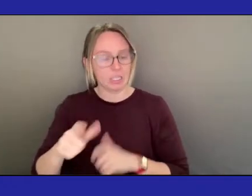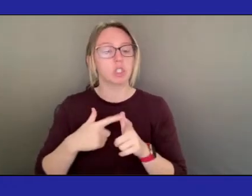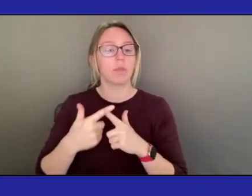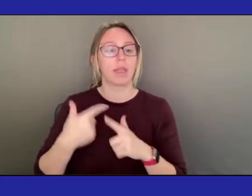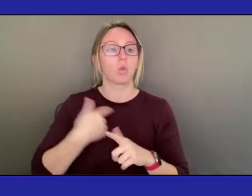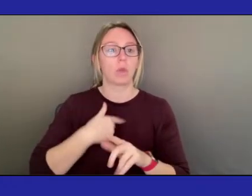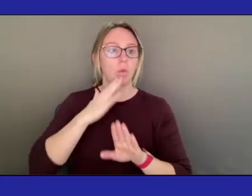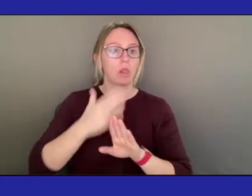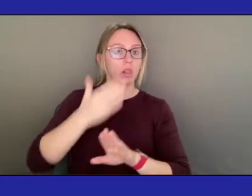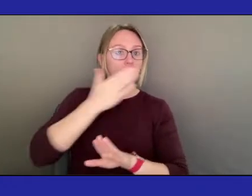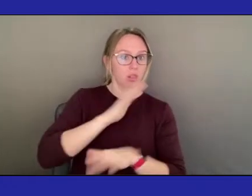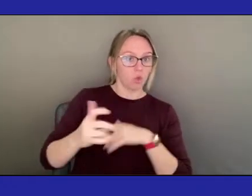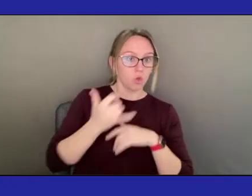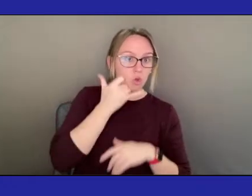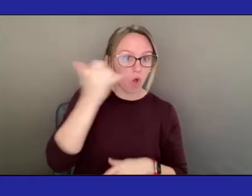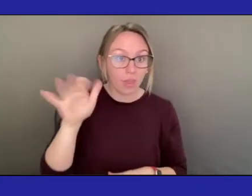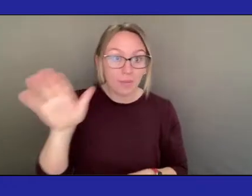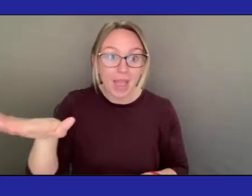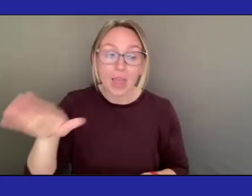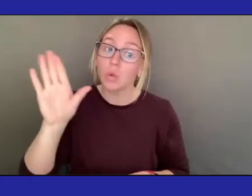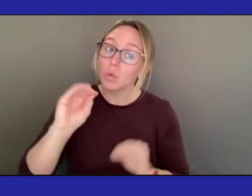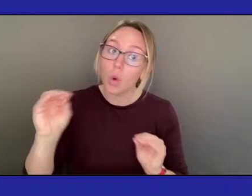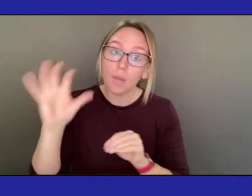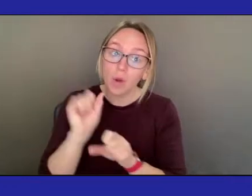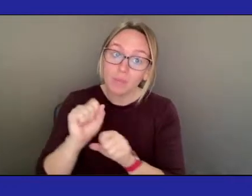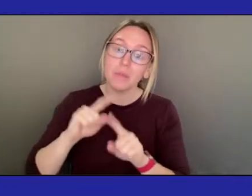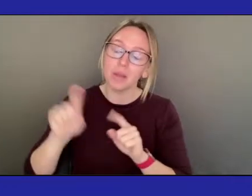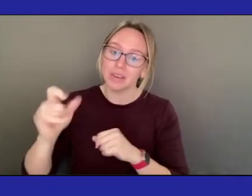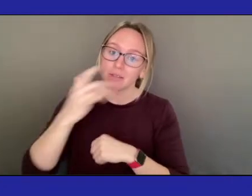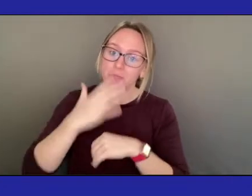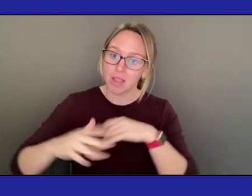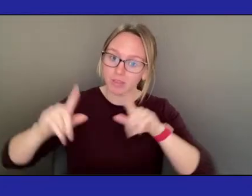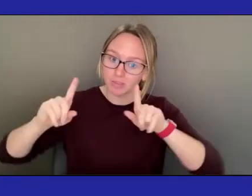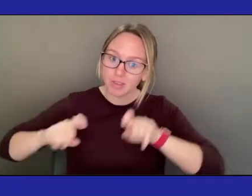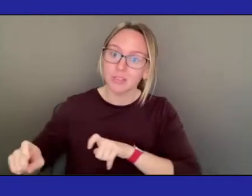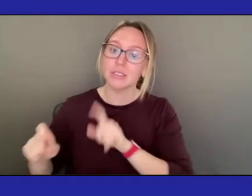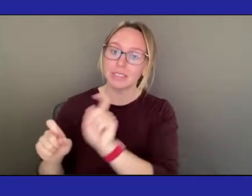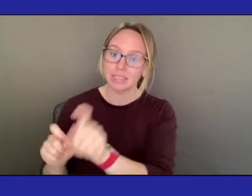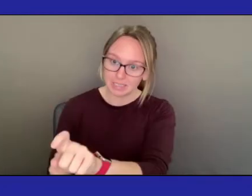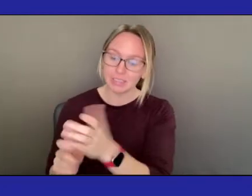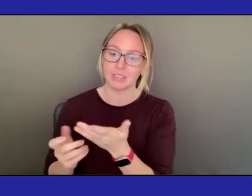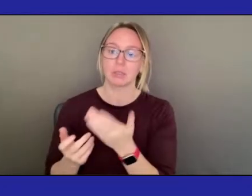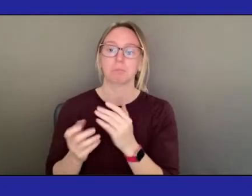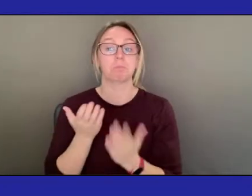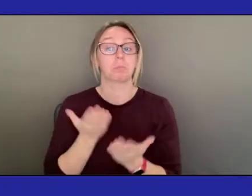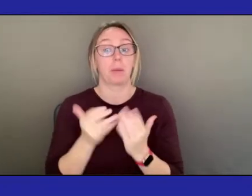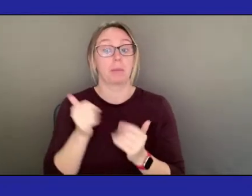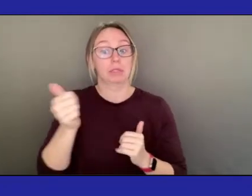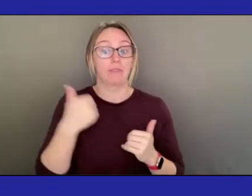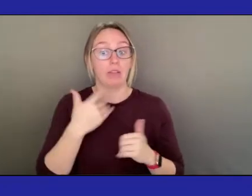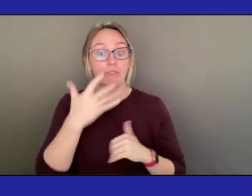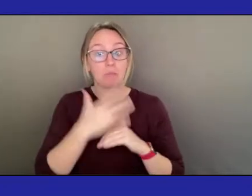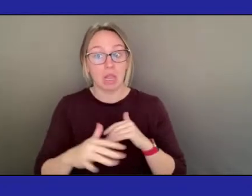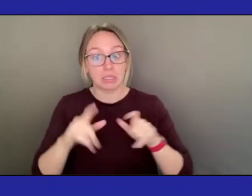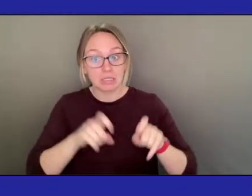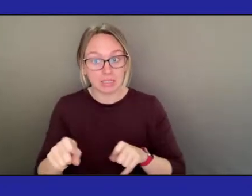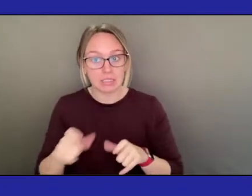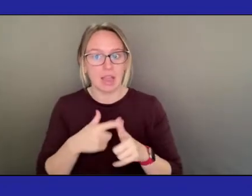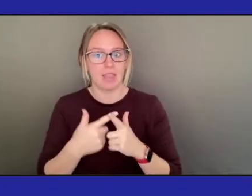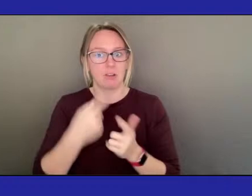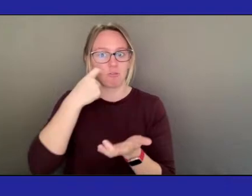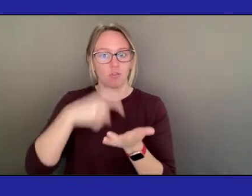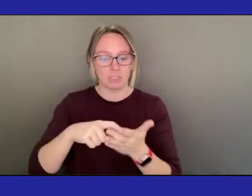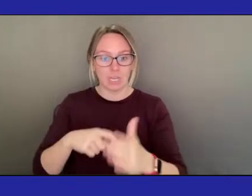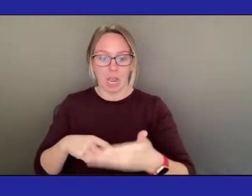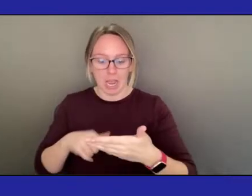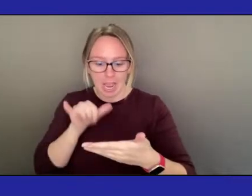They don't have an appointment; they need to have their blood work done, or maybe they had their blood work done and we see that they're uncontrolled.